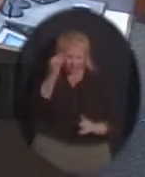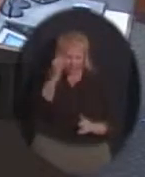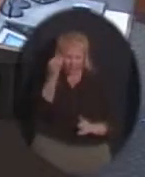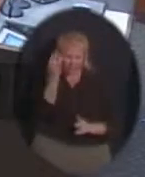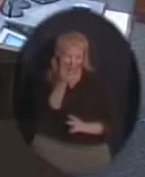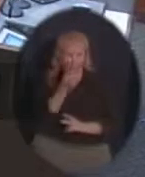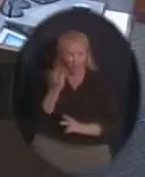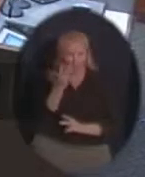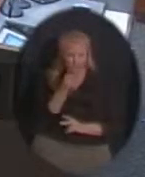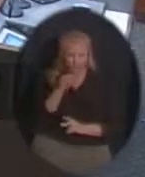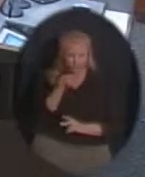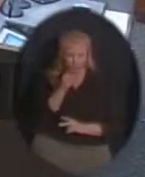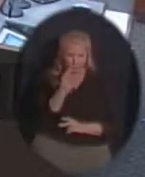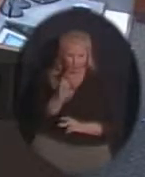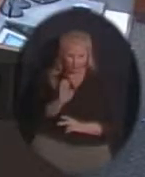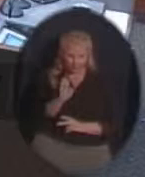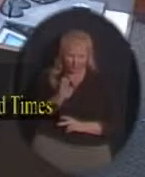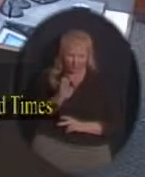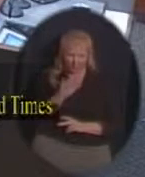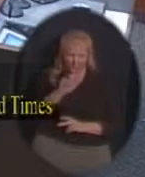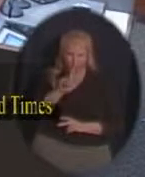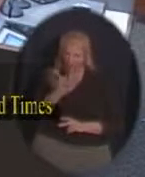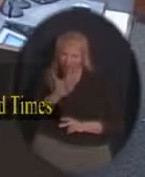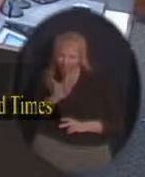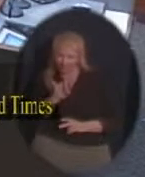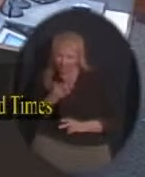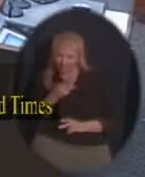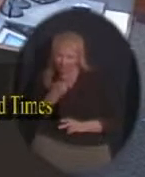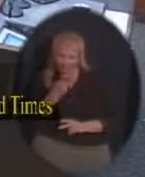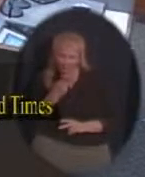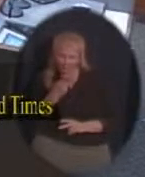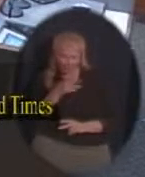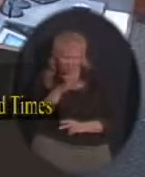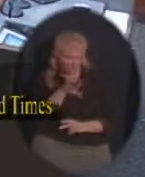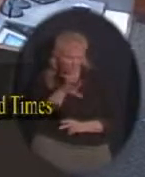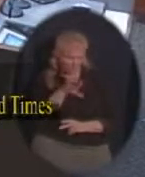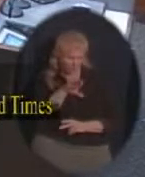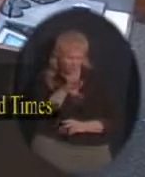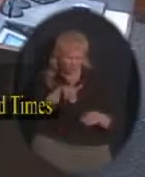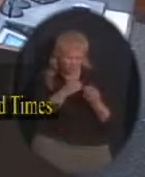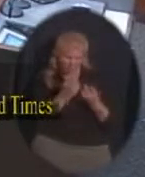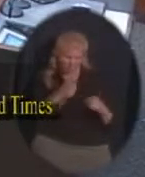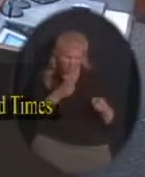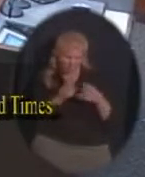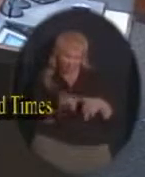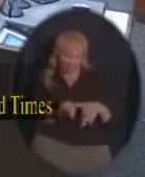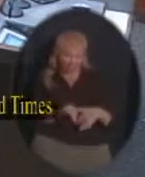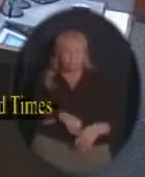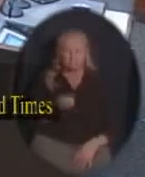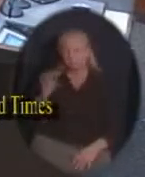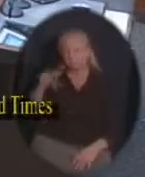June 28th for end of year? Can your department handle that? Yes, we could handle the Wednesday.